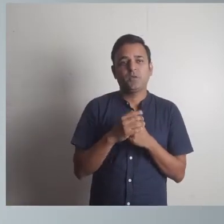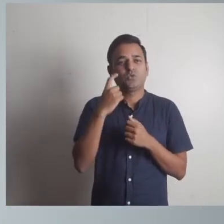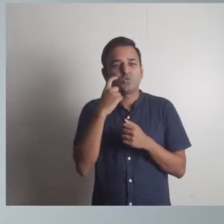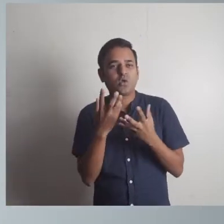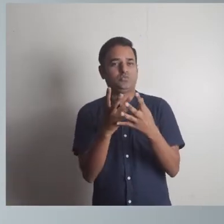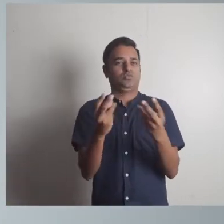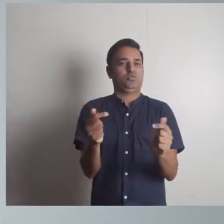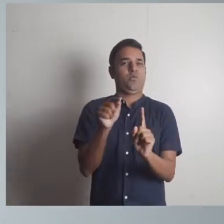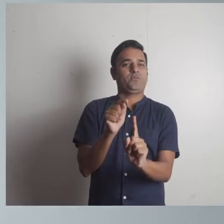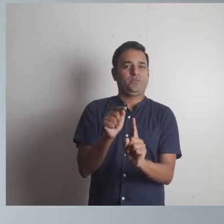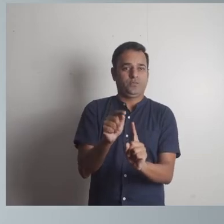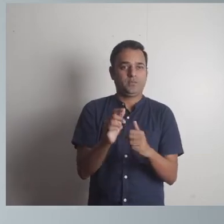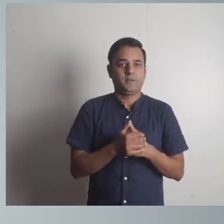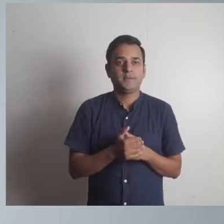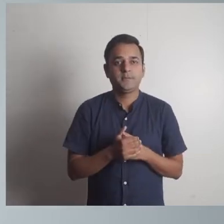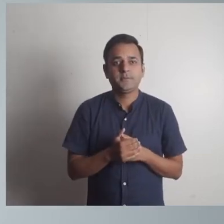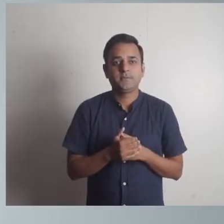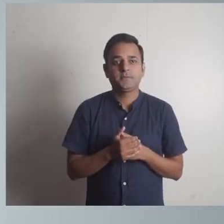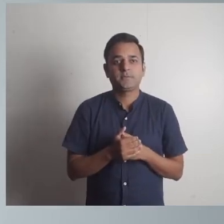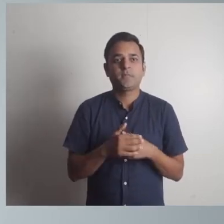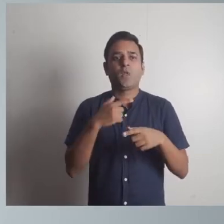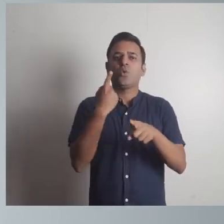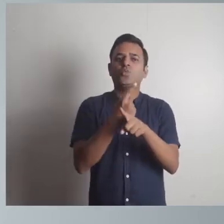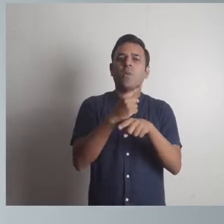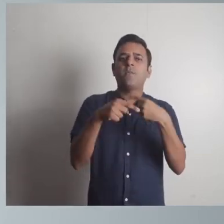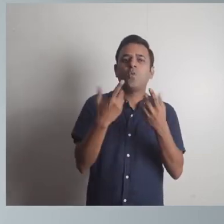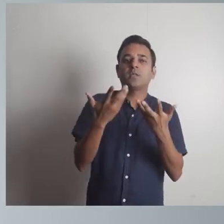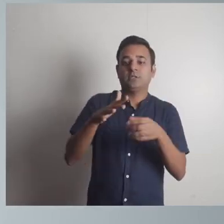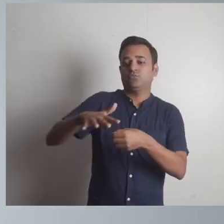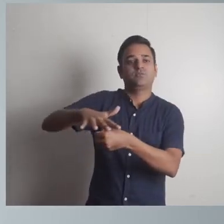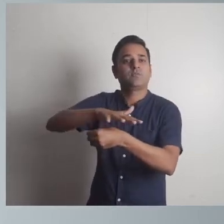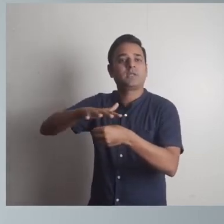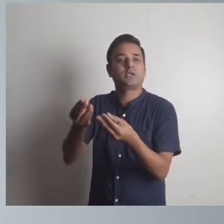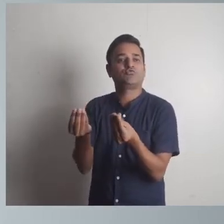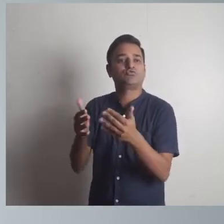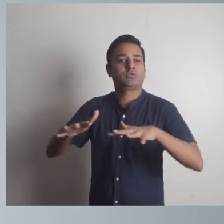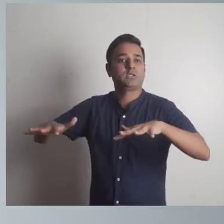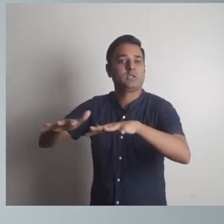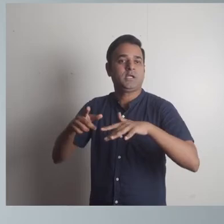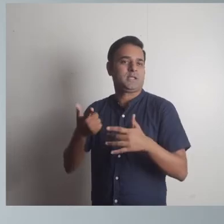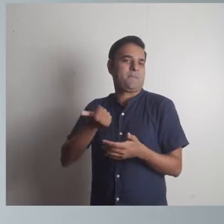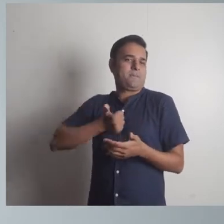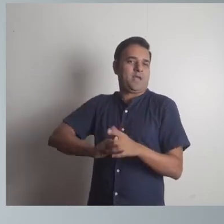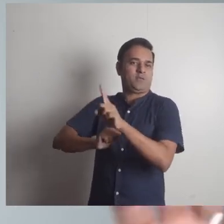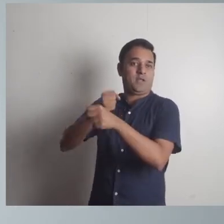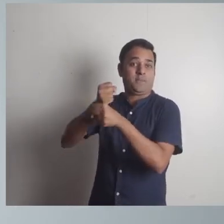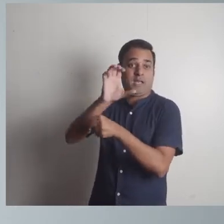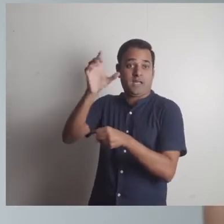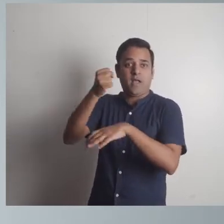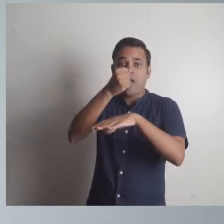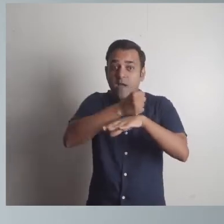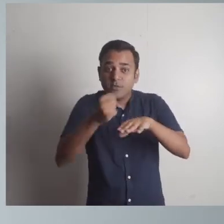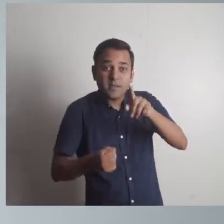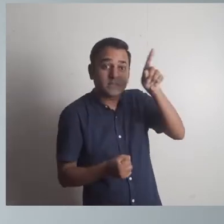have a mining company that's working somewhere in the Pacific or somewhere across the world, but they don't want to take responsibility for what